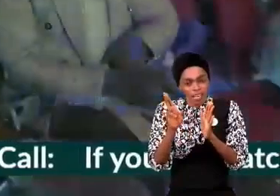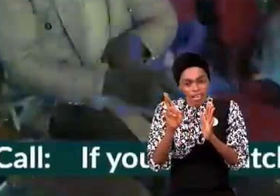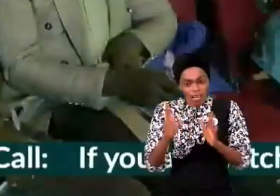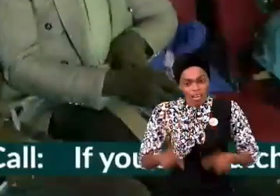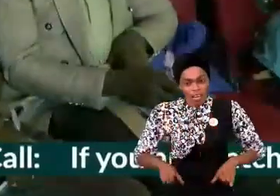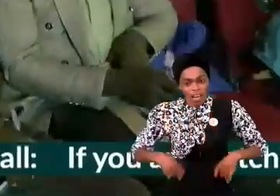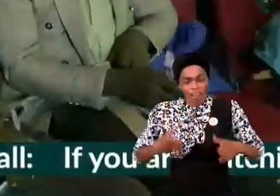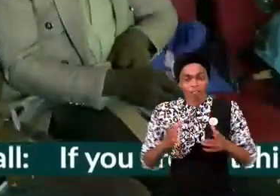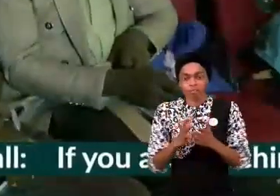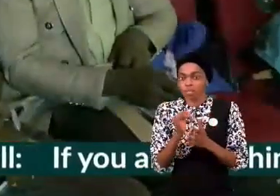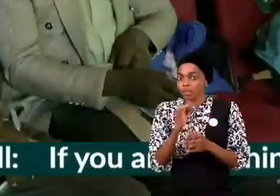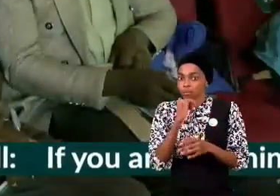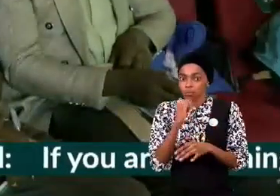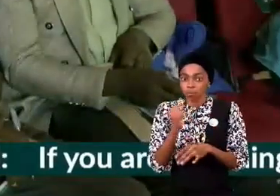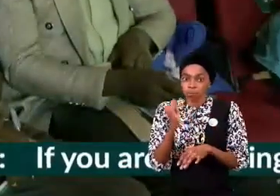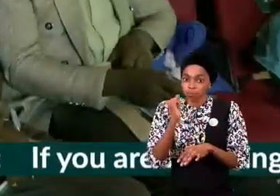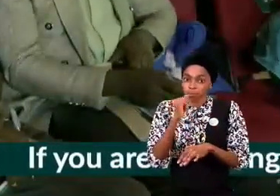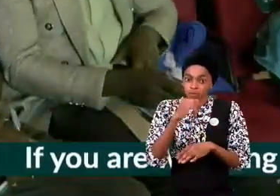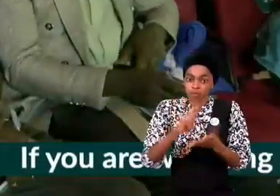me?